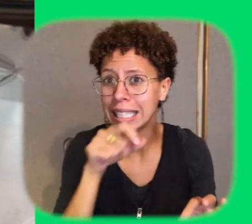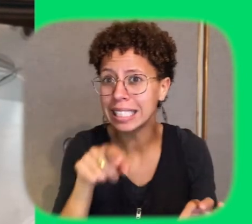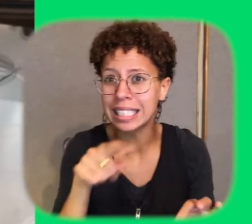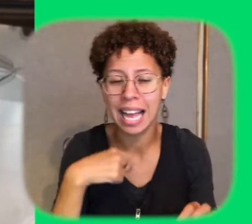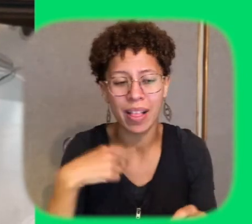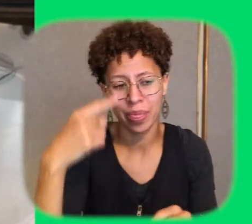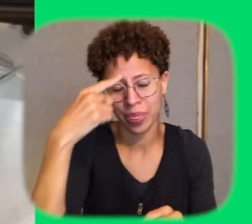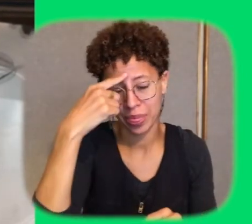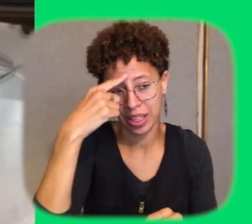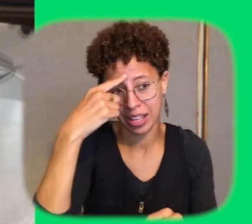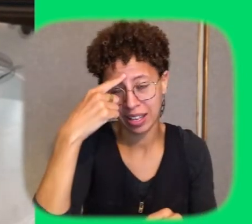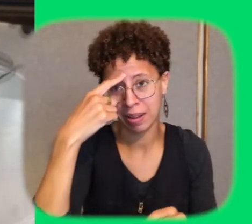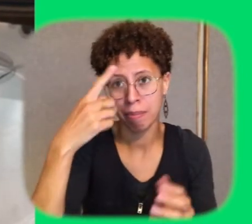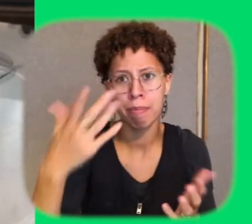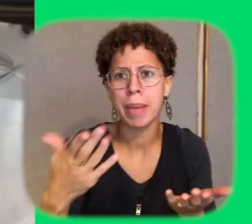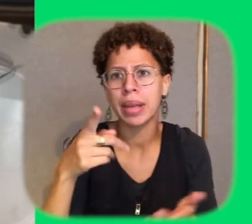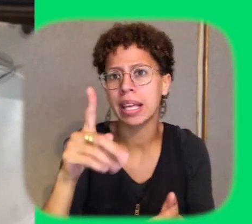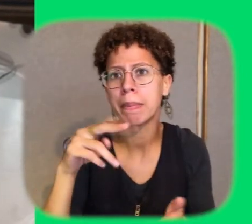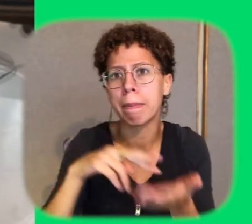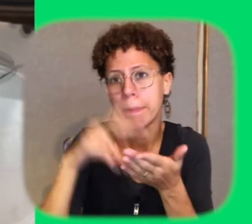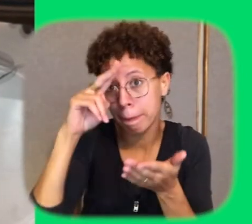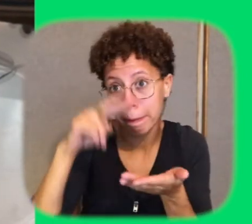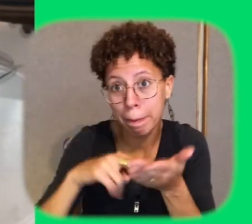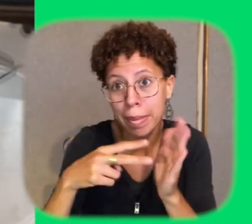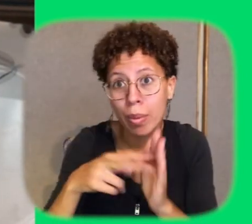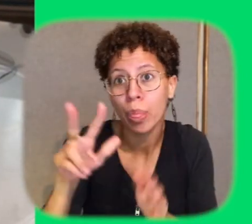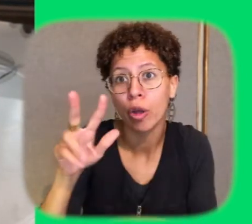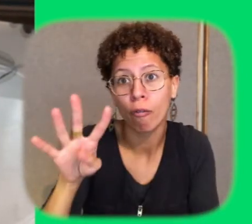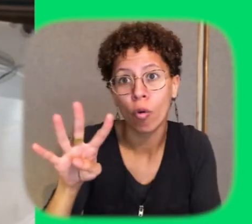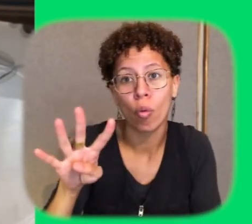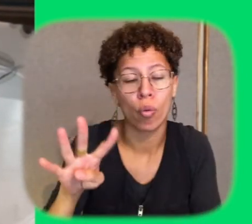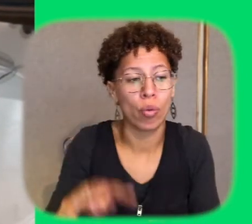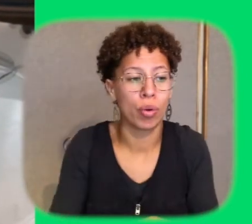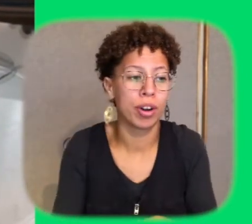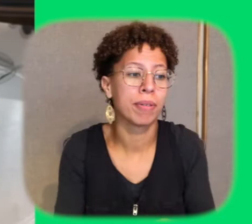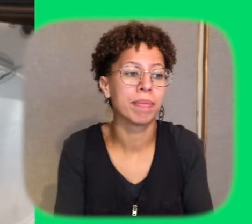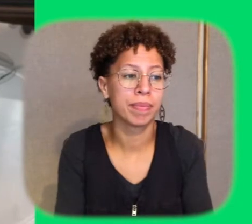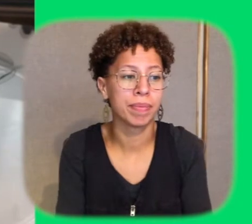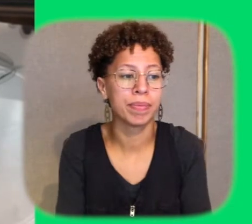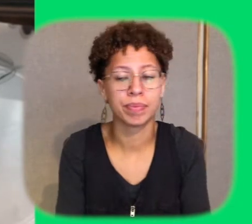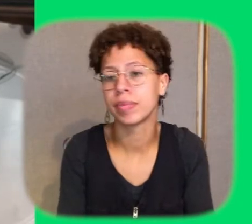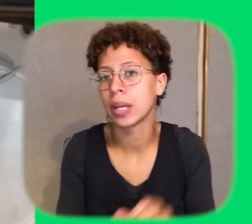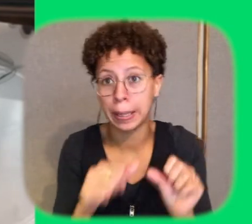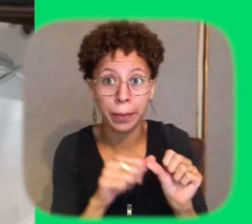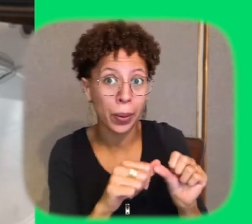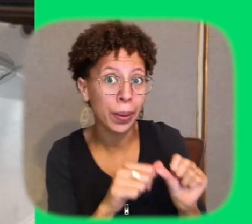34. Oh, maybe. Okay, keep going.